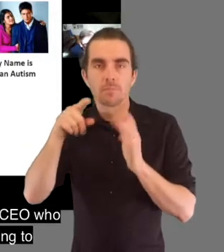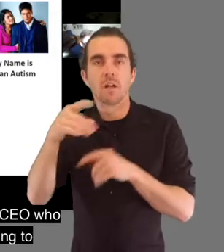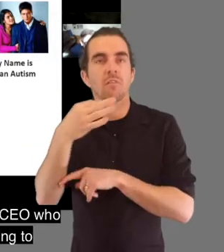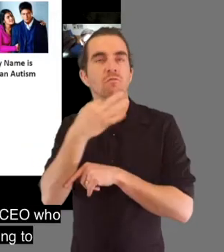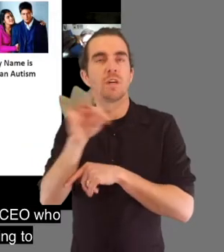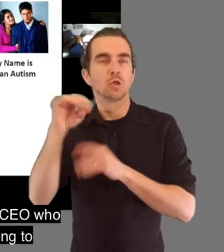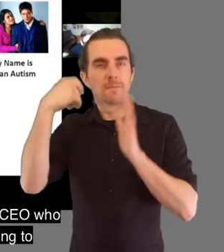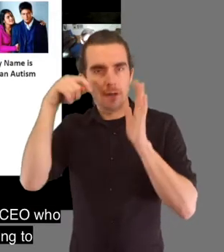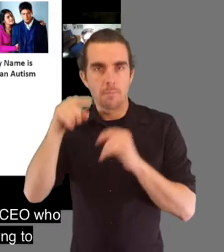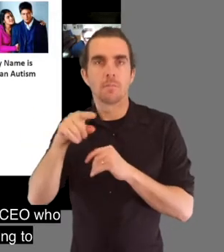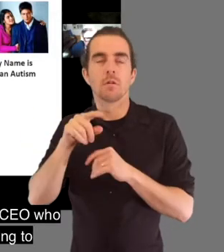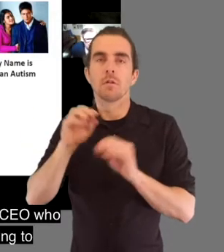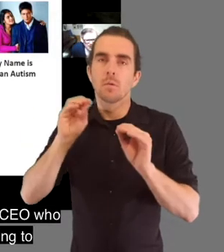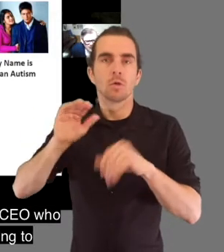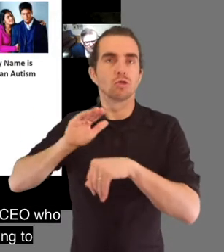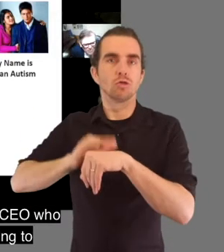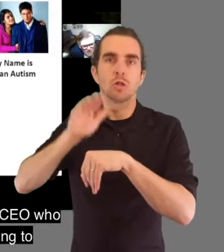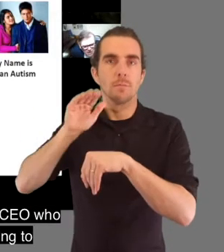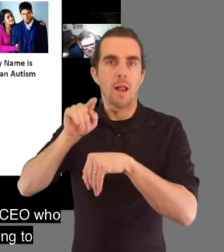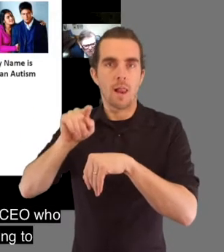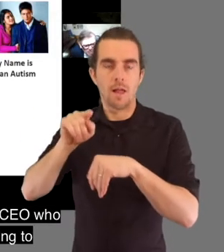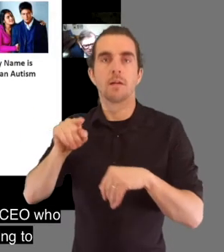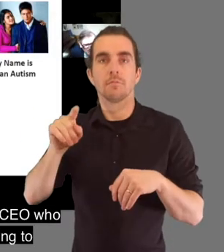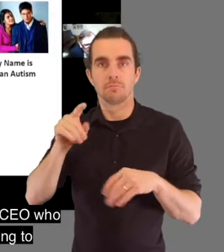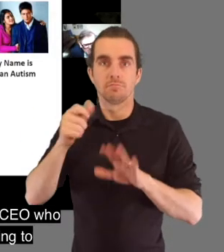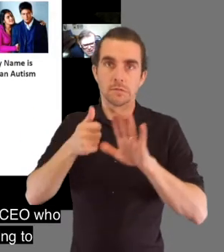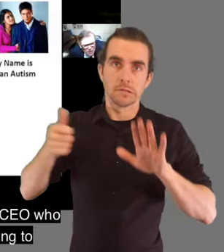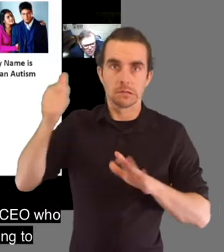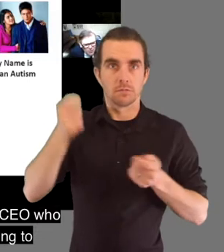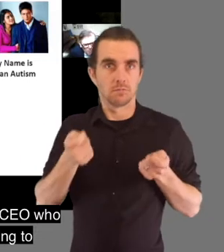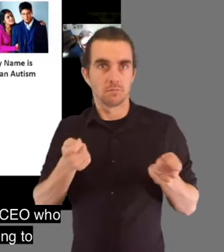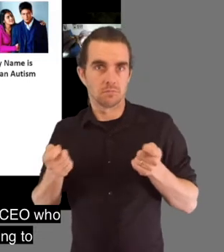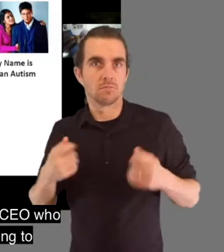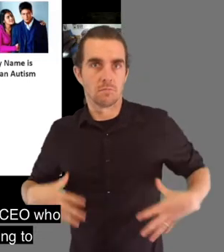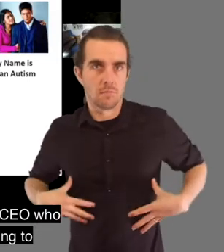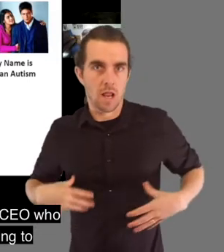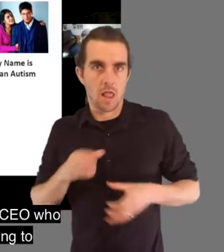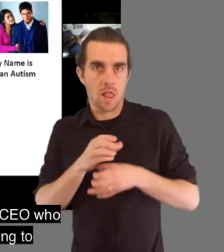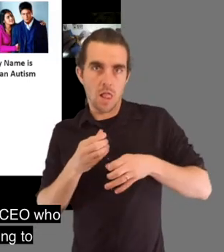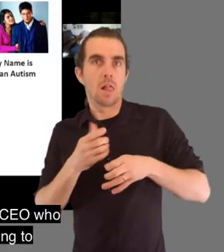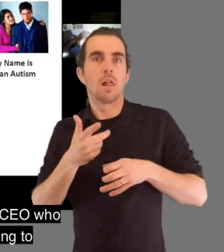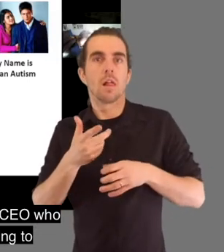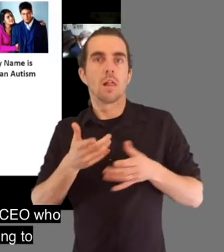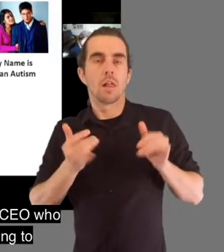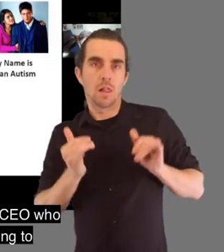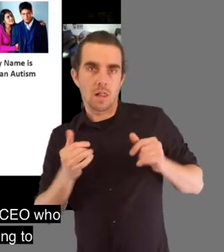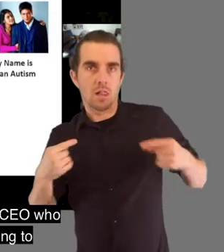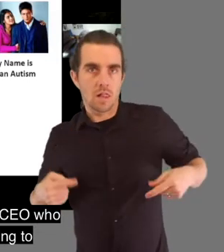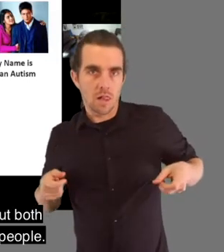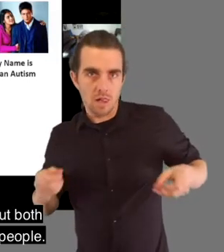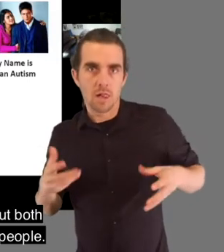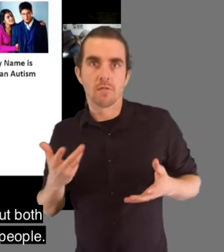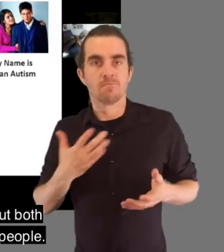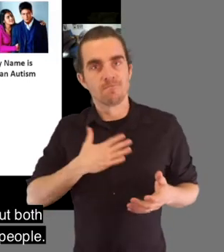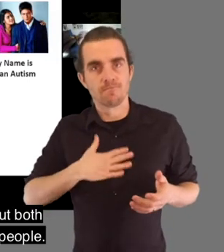French film Untouchable, we have a CEO who's spinally injured and from wanting